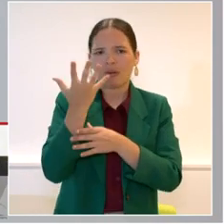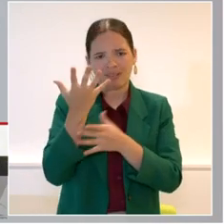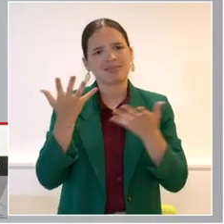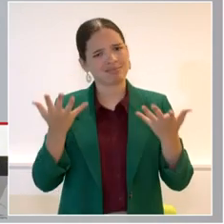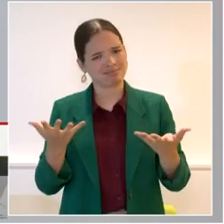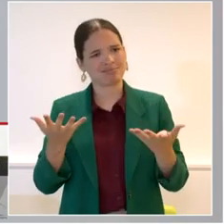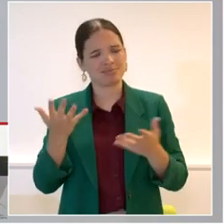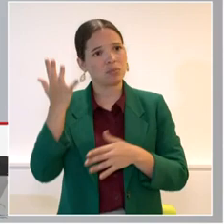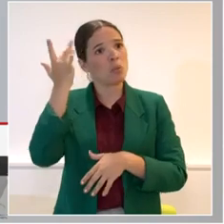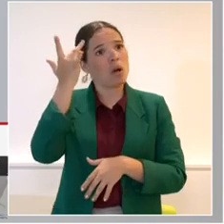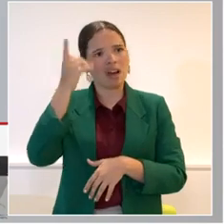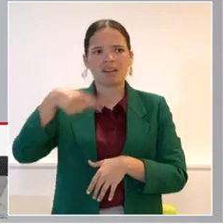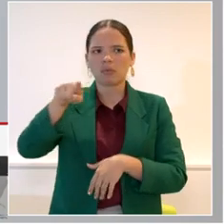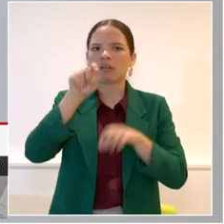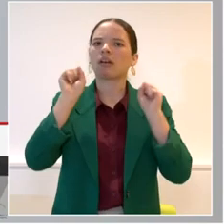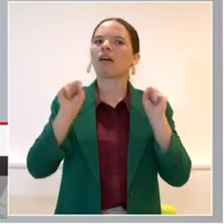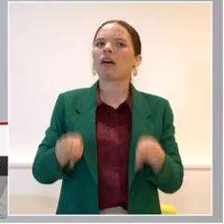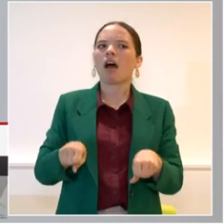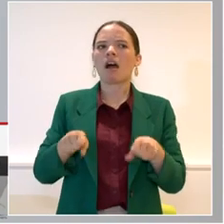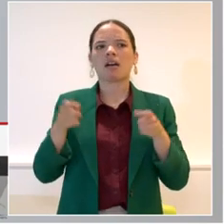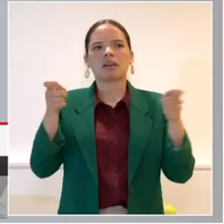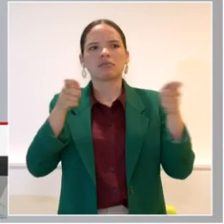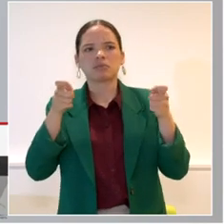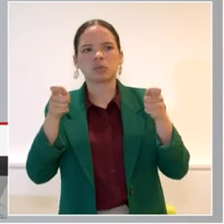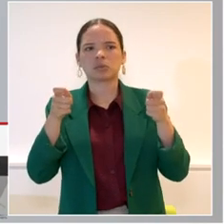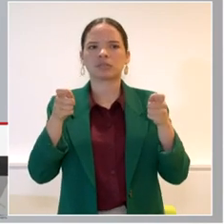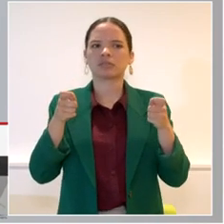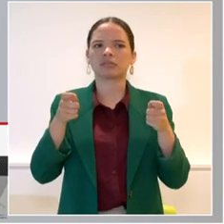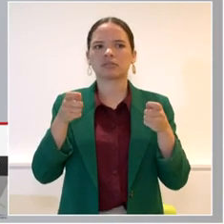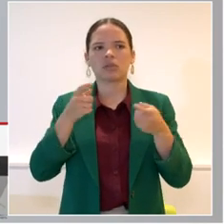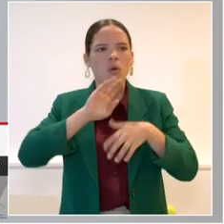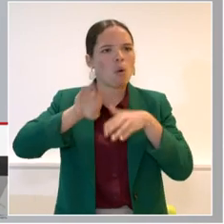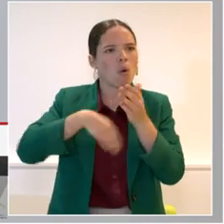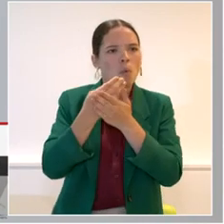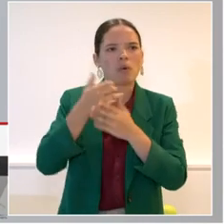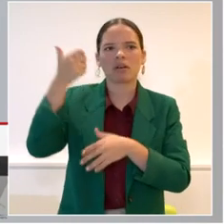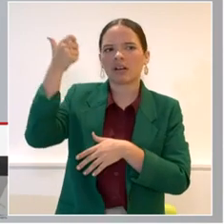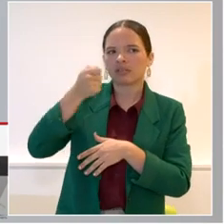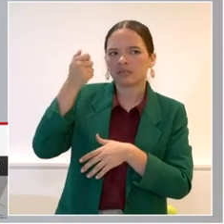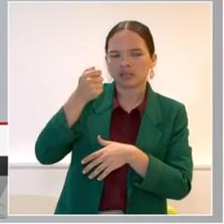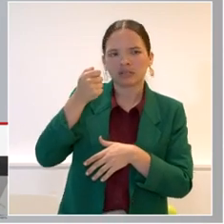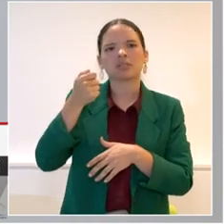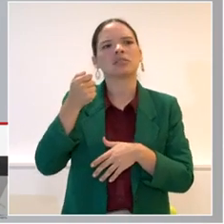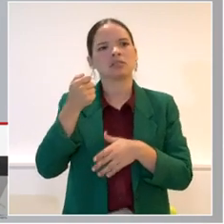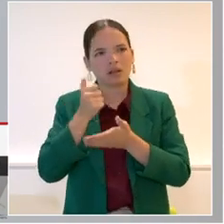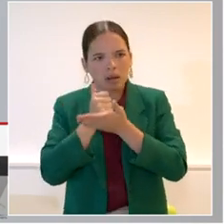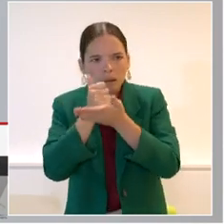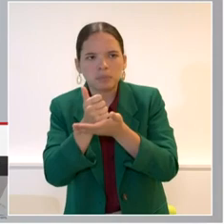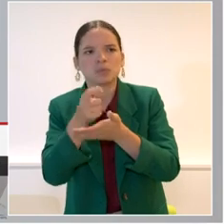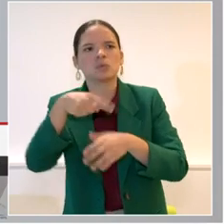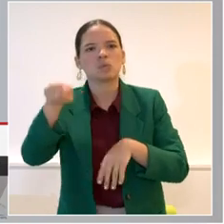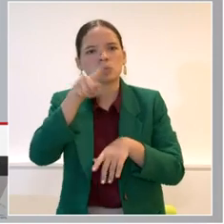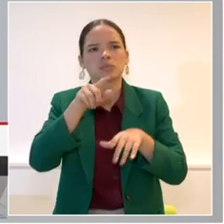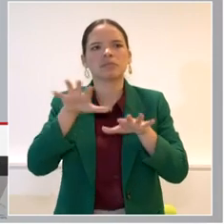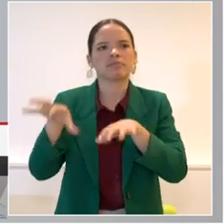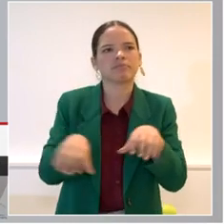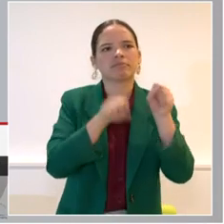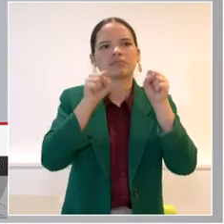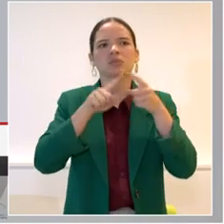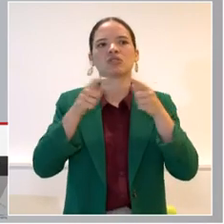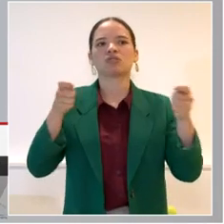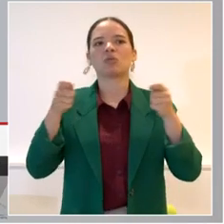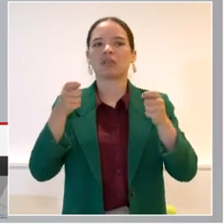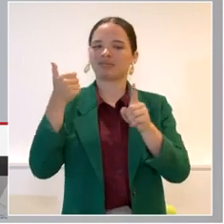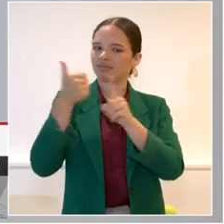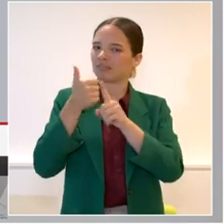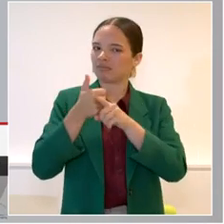able to handle all of the things that those benefits have covered. So if you end up losing benefits, we're going